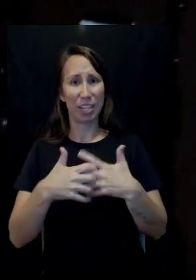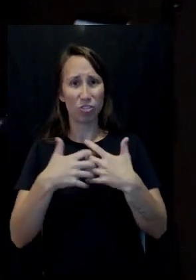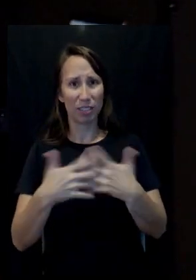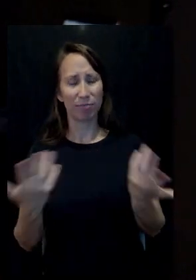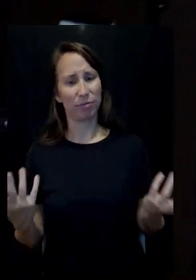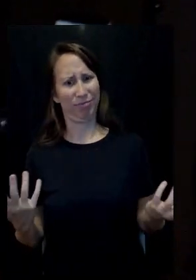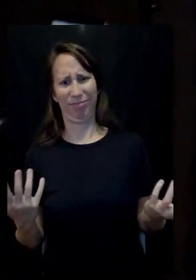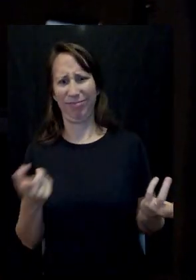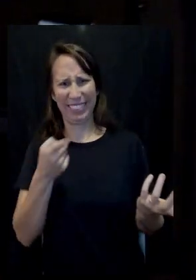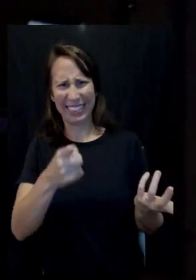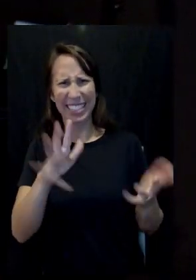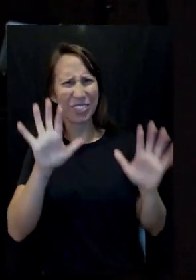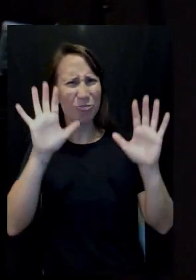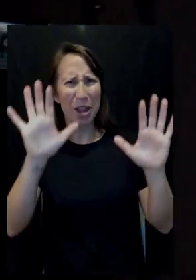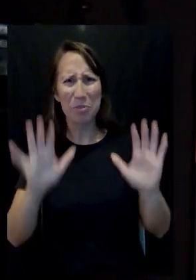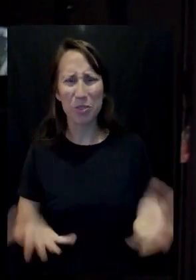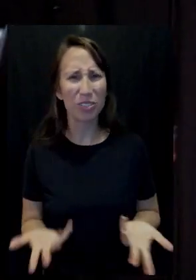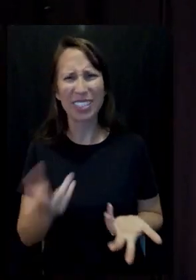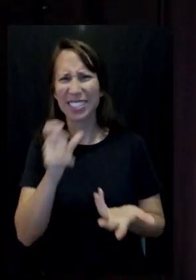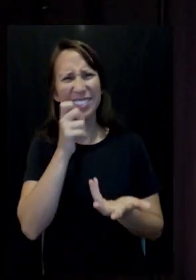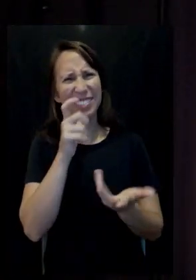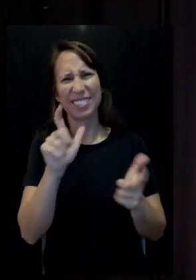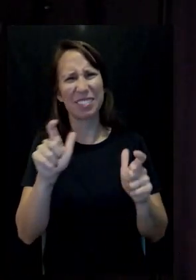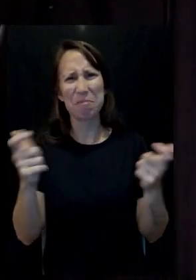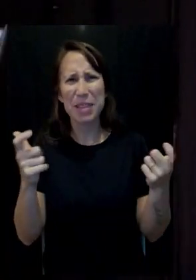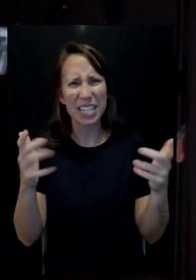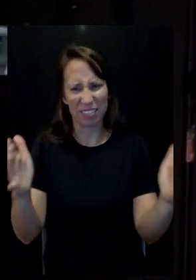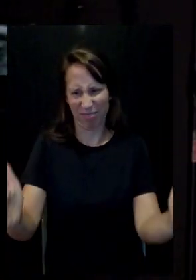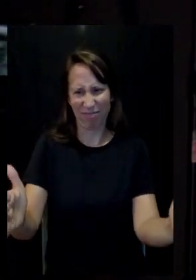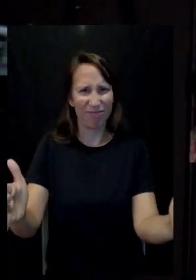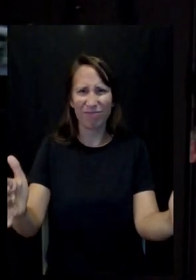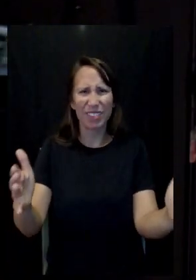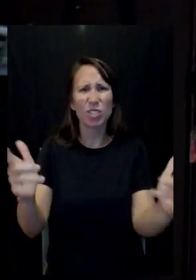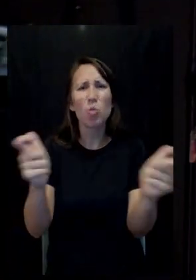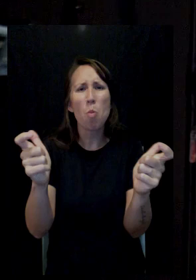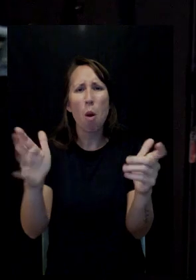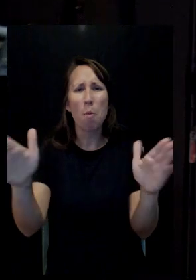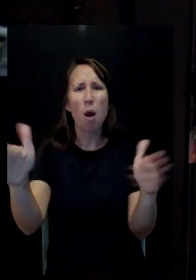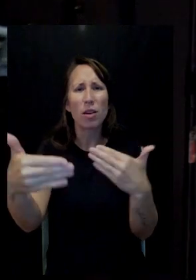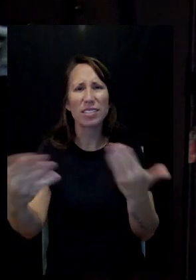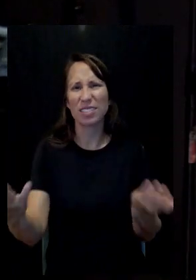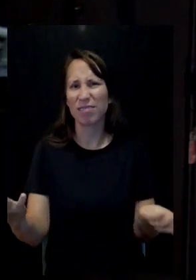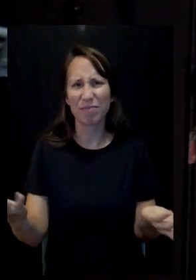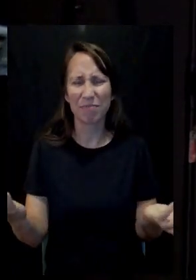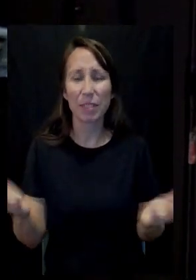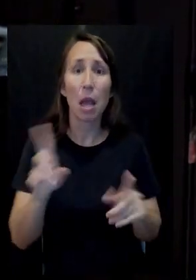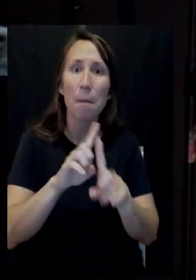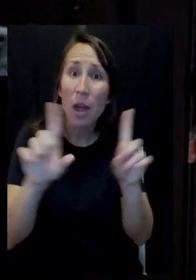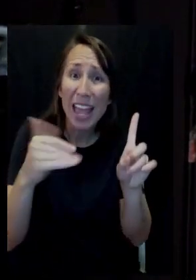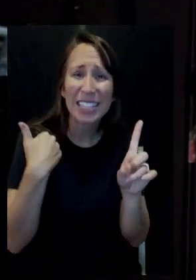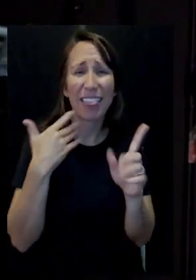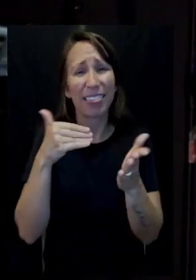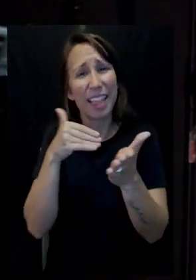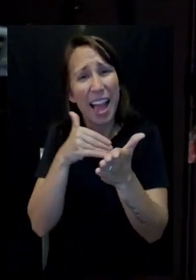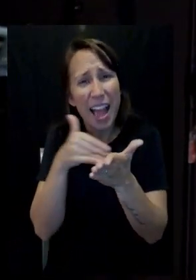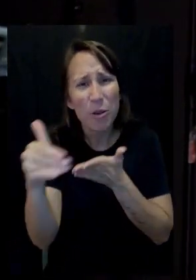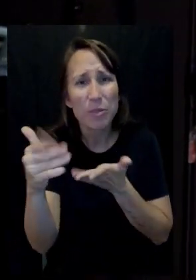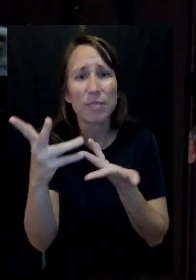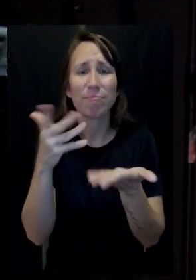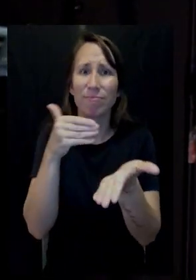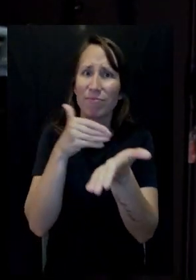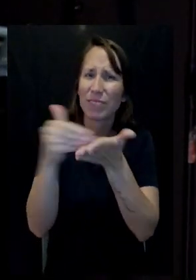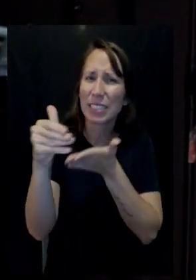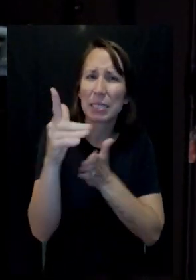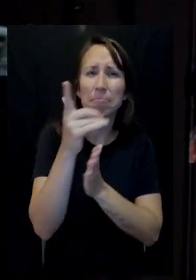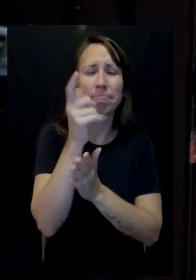thing is incredible. I mean, it's not even that big. It's like this. It's like the size of a small box. But it's got thousands and thousands